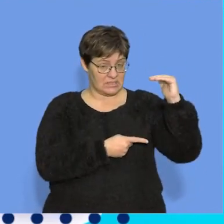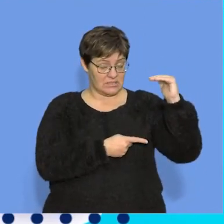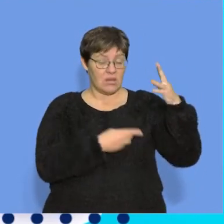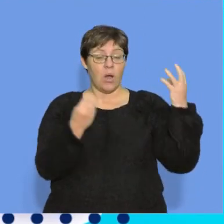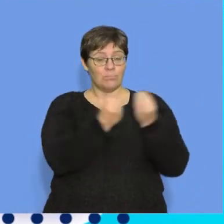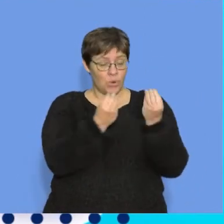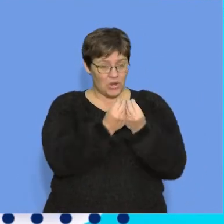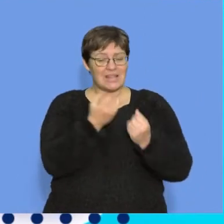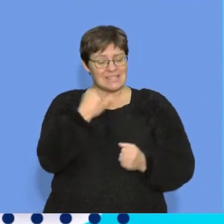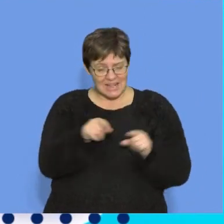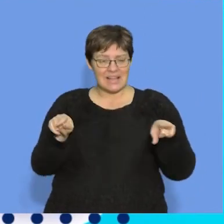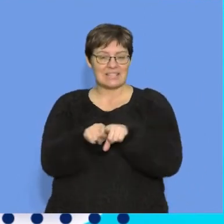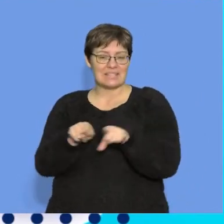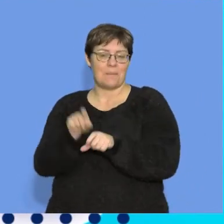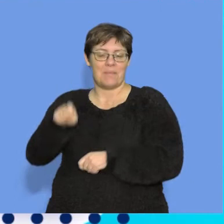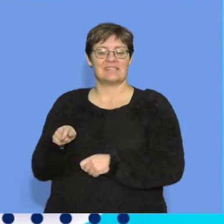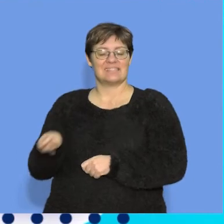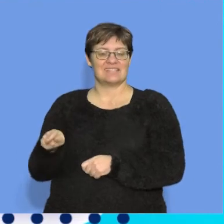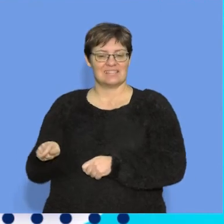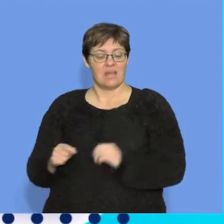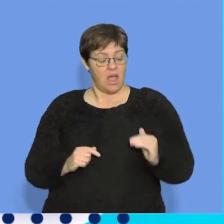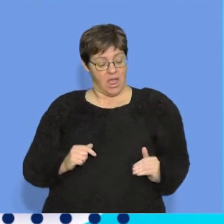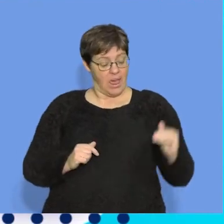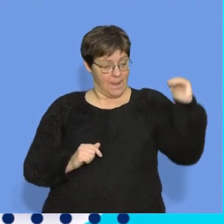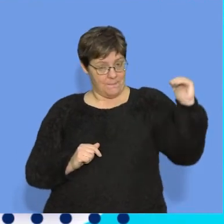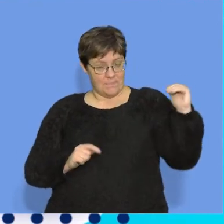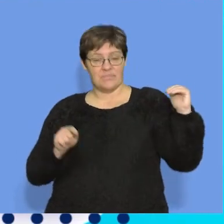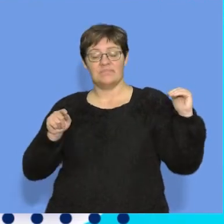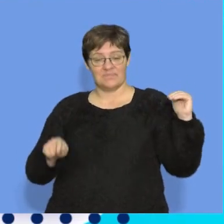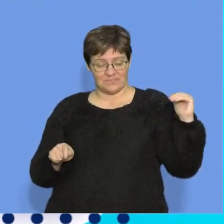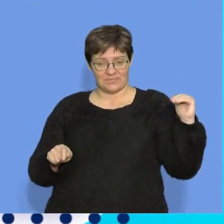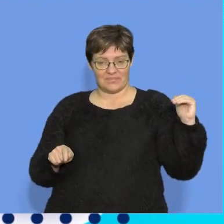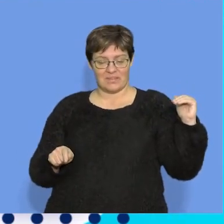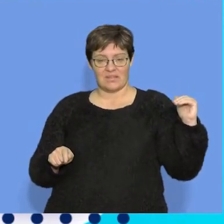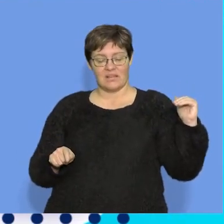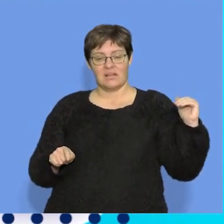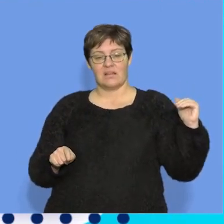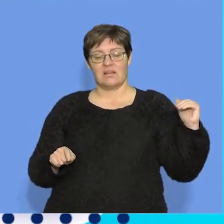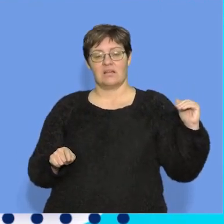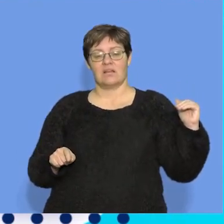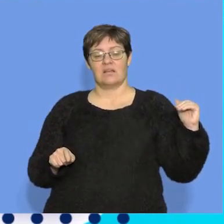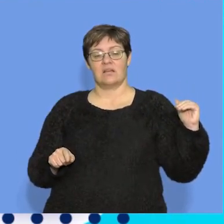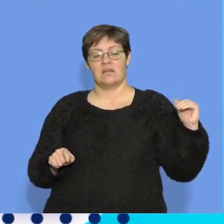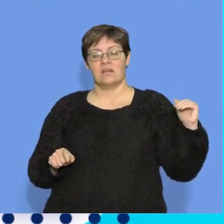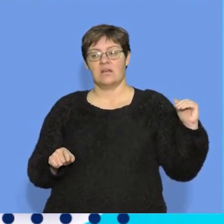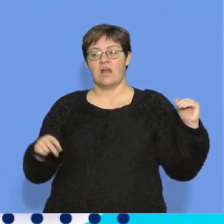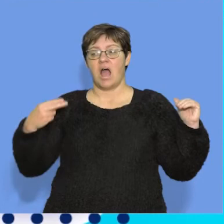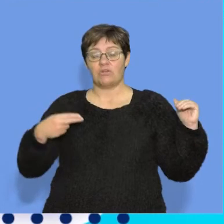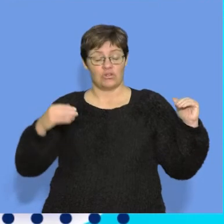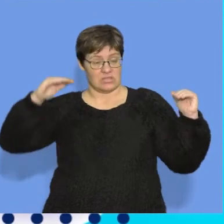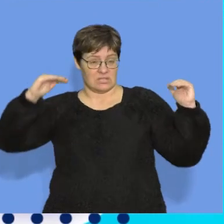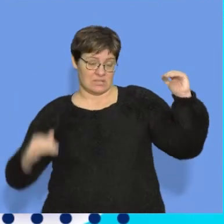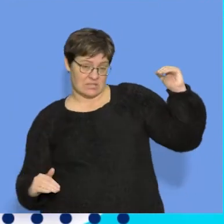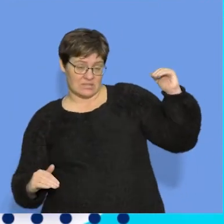product still has to be the same. So the hydrogen ion concentration increases, which means the hydroxide must decrease. If the hydroxide